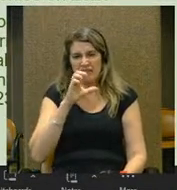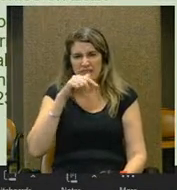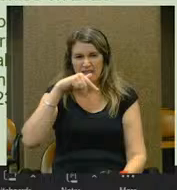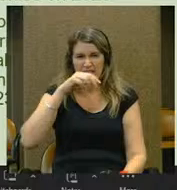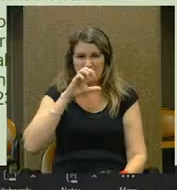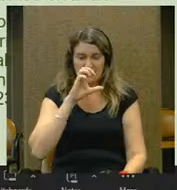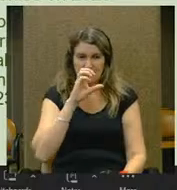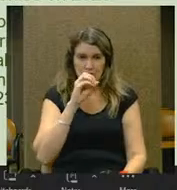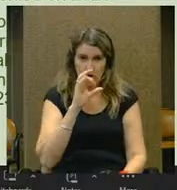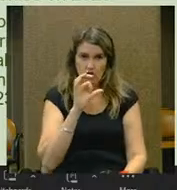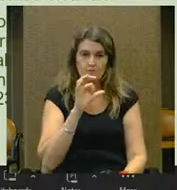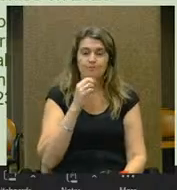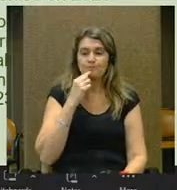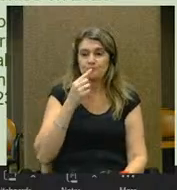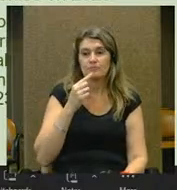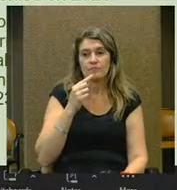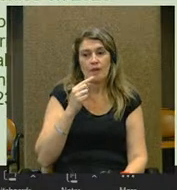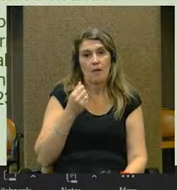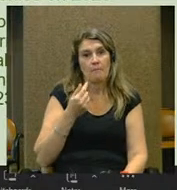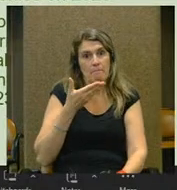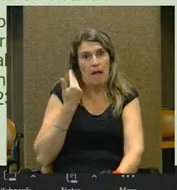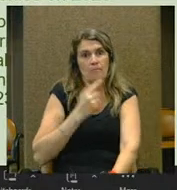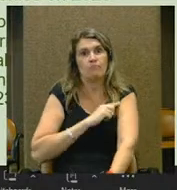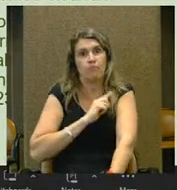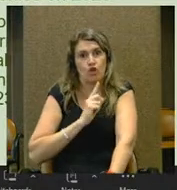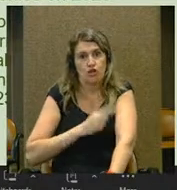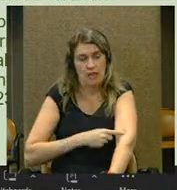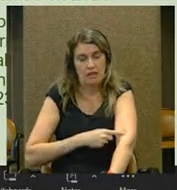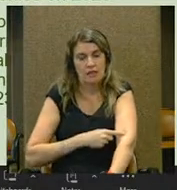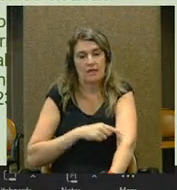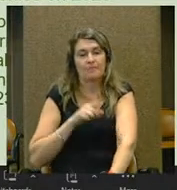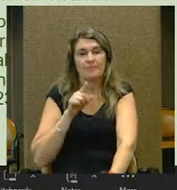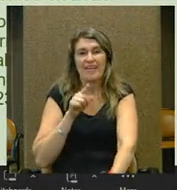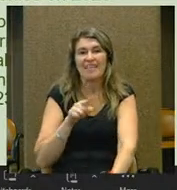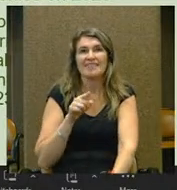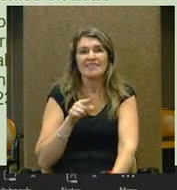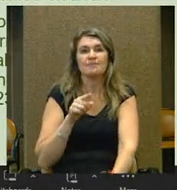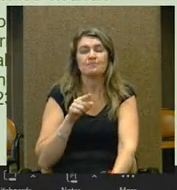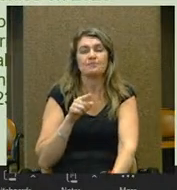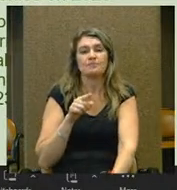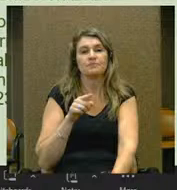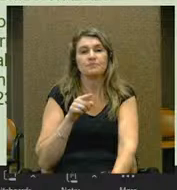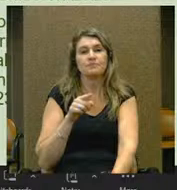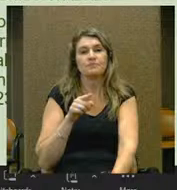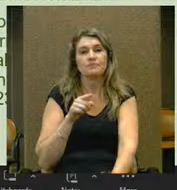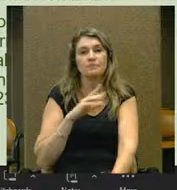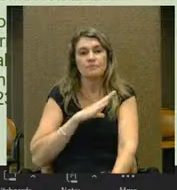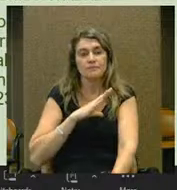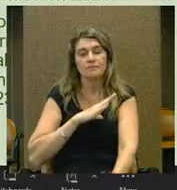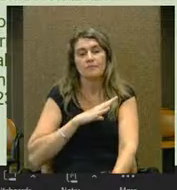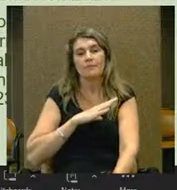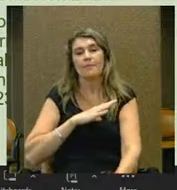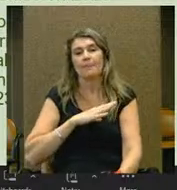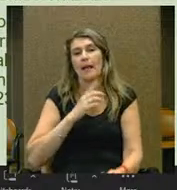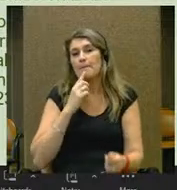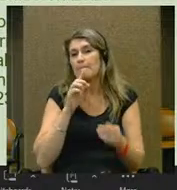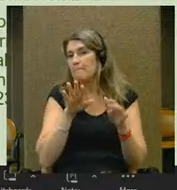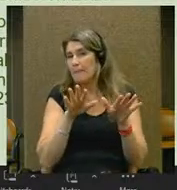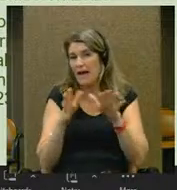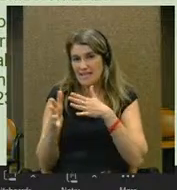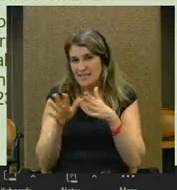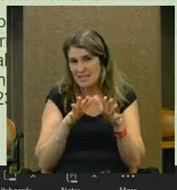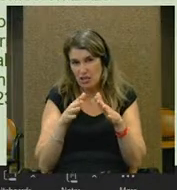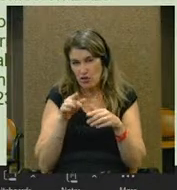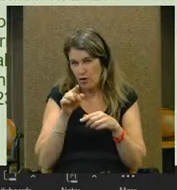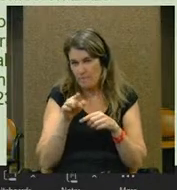potent. Nitazines are a type of opioid that provide the similar effects to, say, fentanyl or heroin,